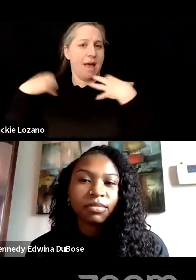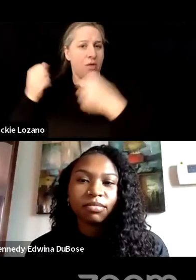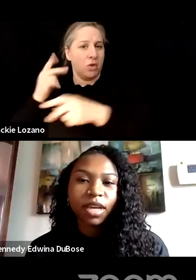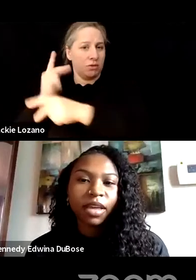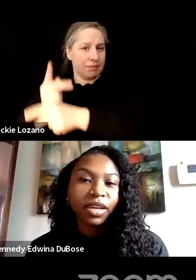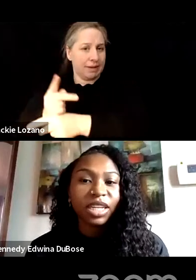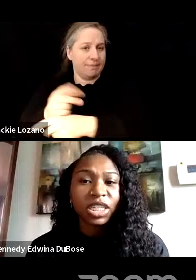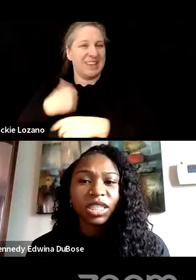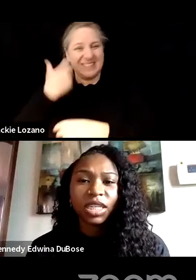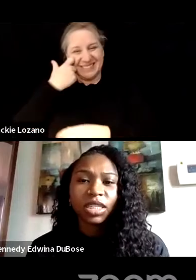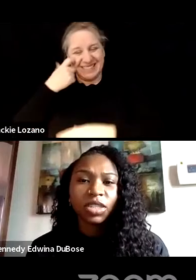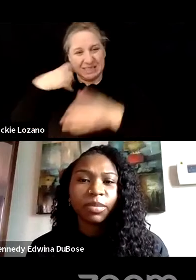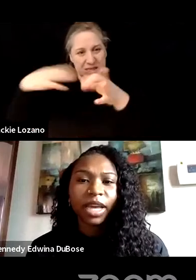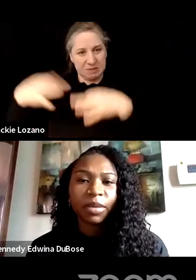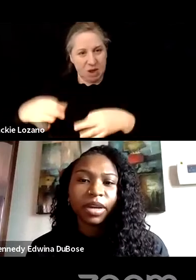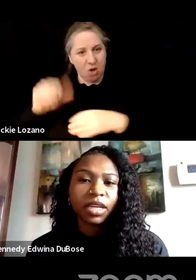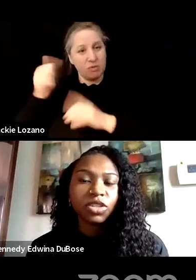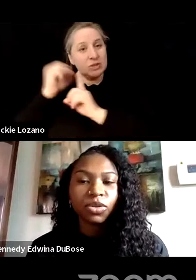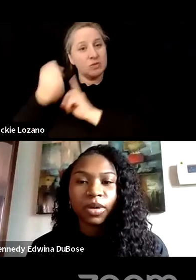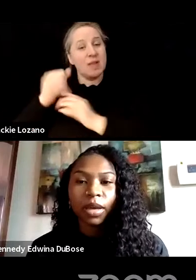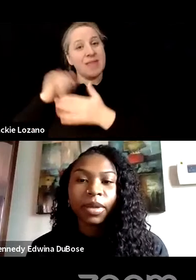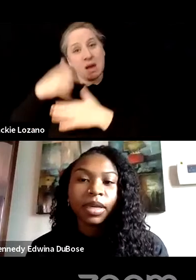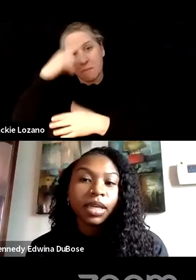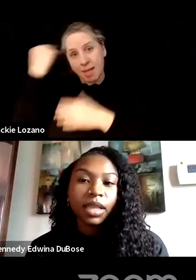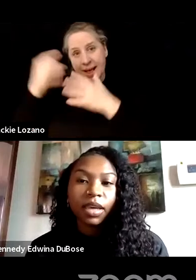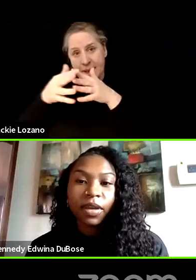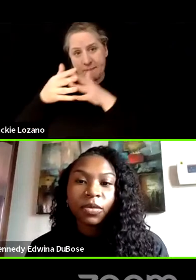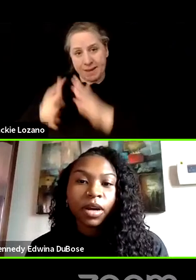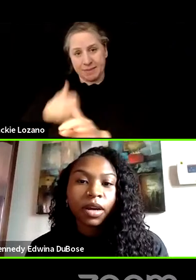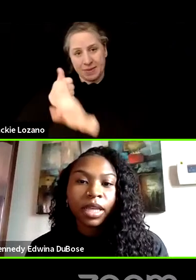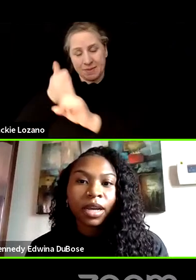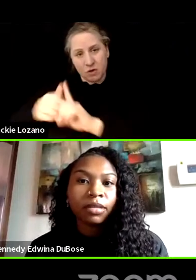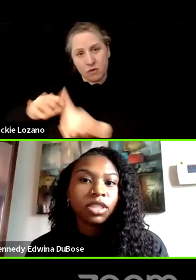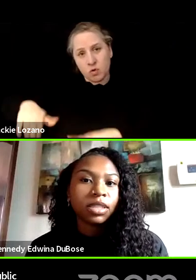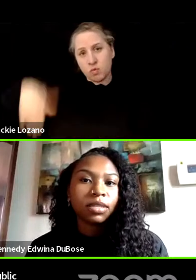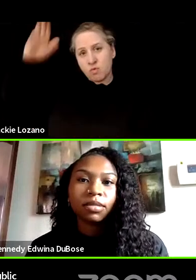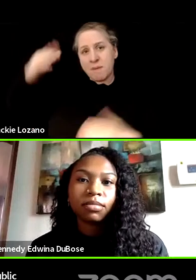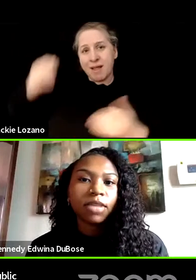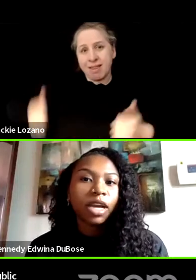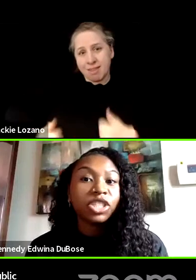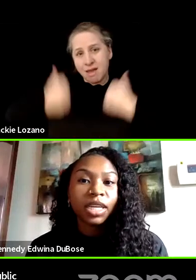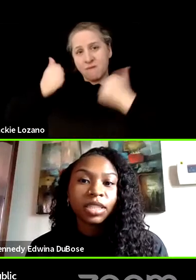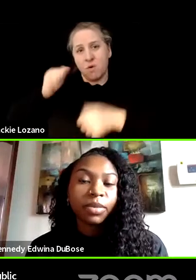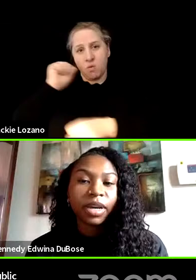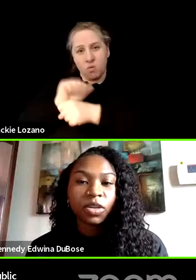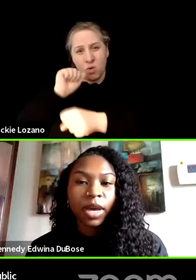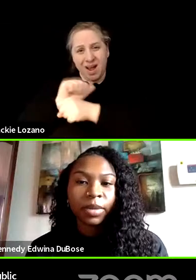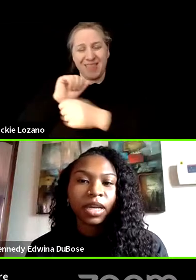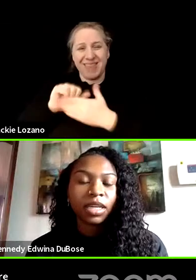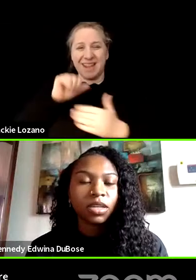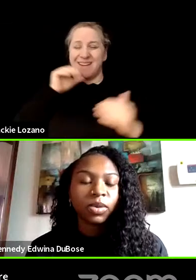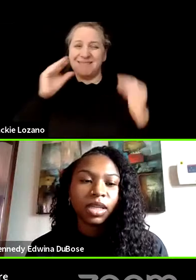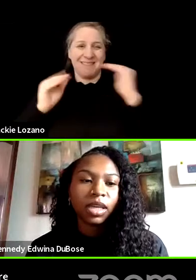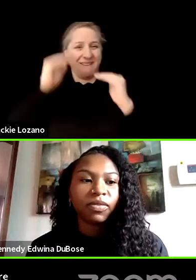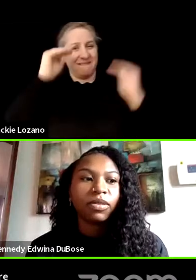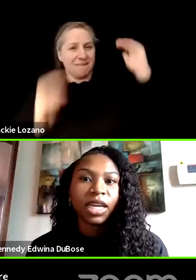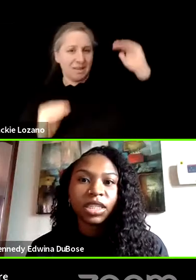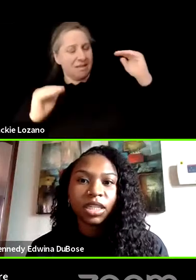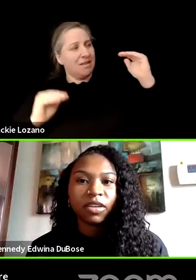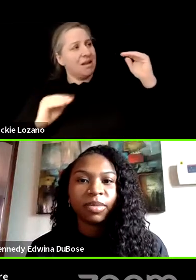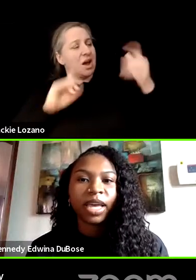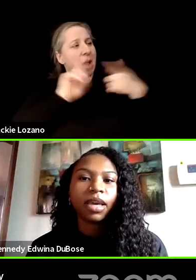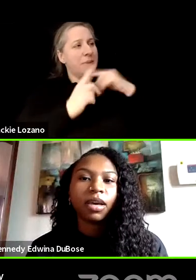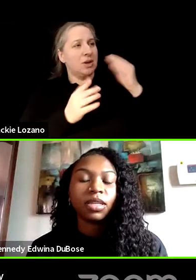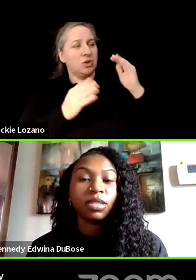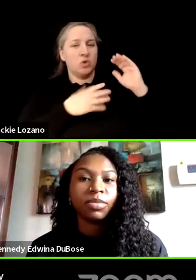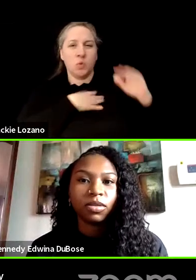there were other conditions such as where Black Americans grew up, live and work that are just unjust compared to white Americans. So really the